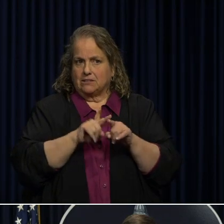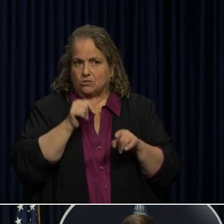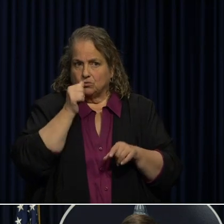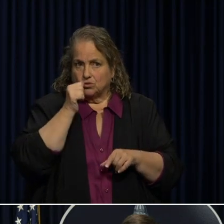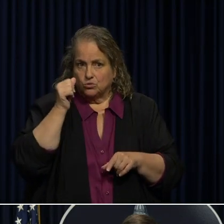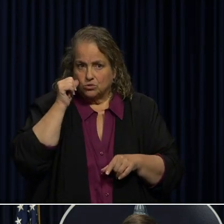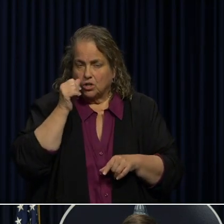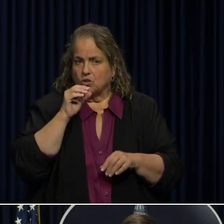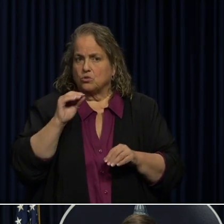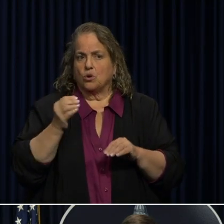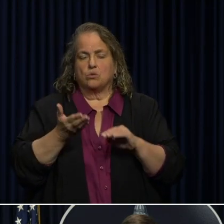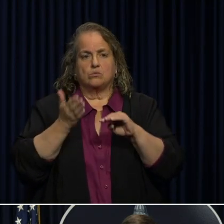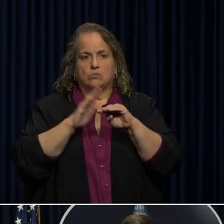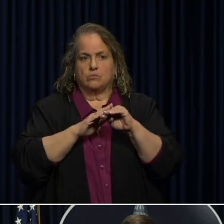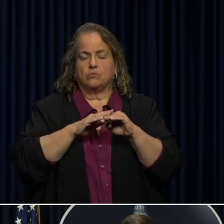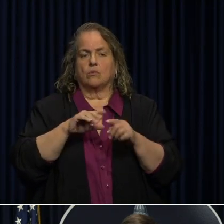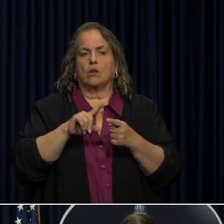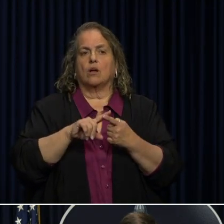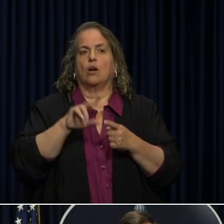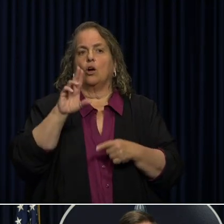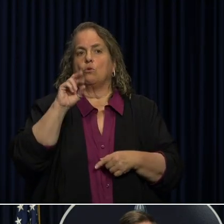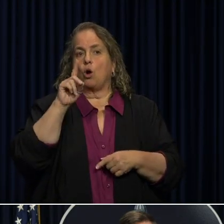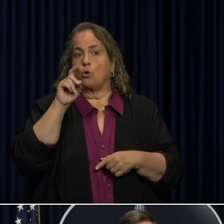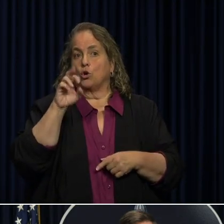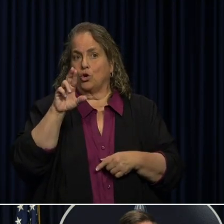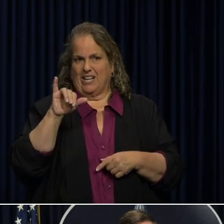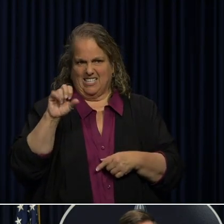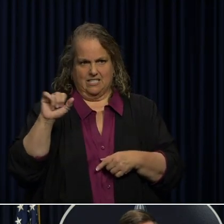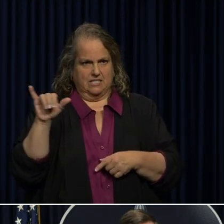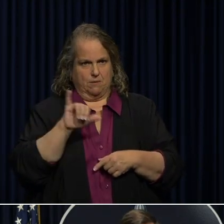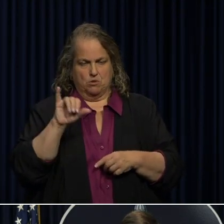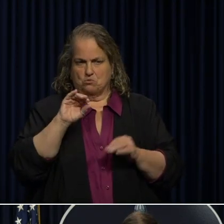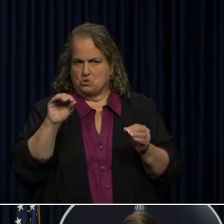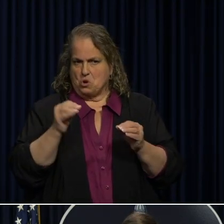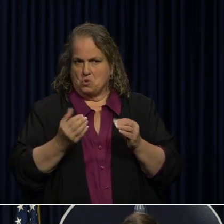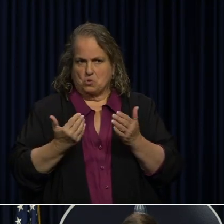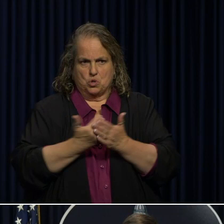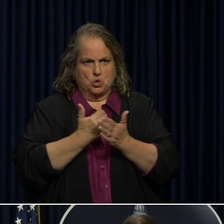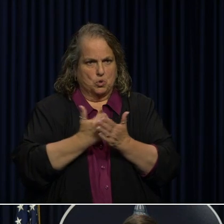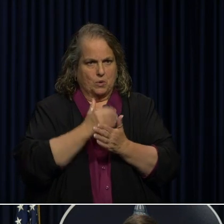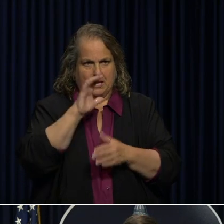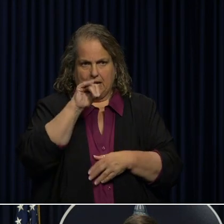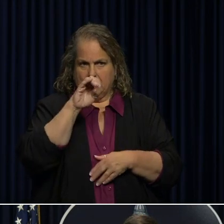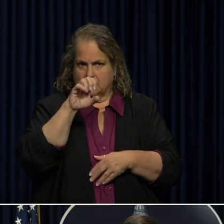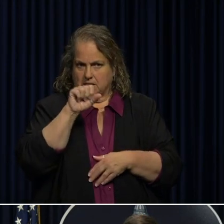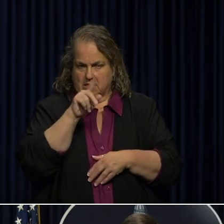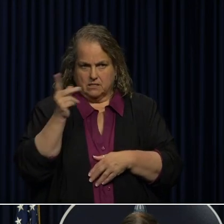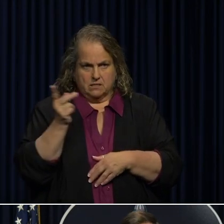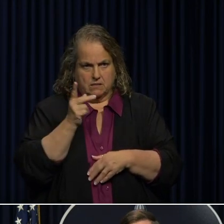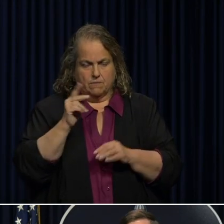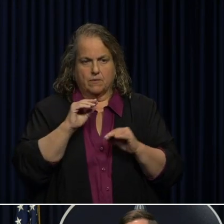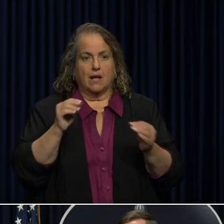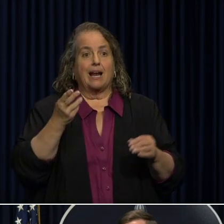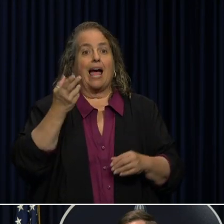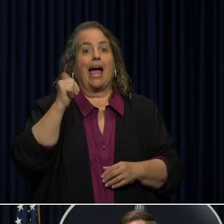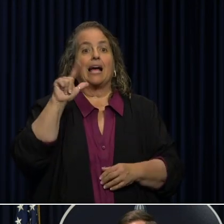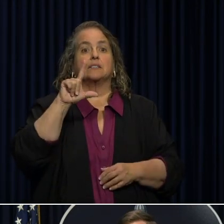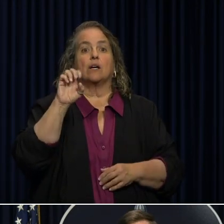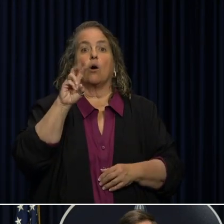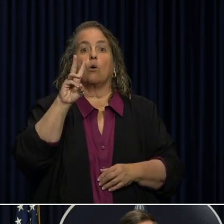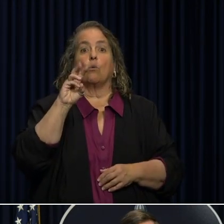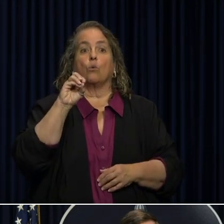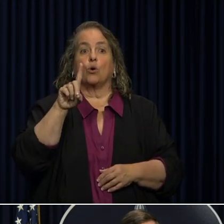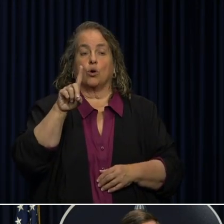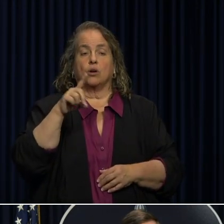yesterday. Rotor is as well. No new cases in either area. Hazelwood,